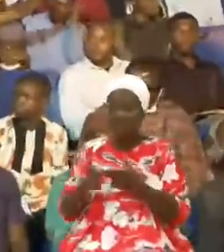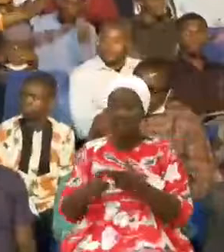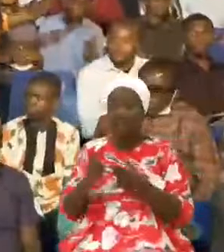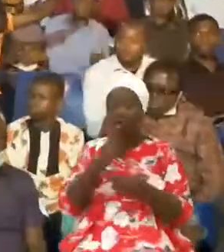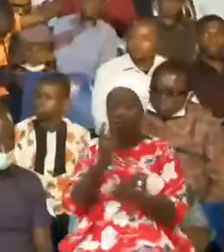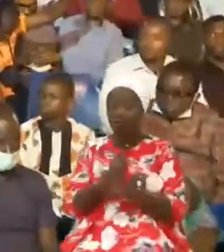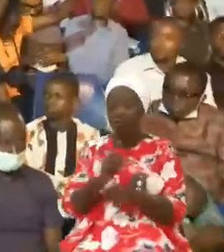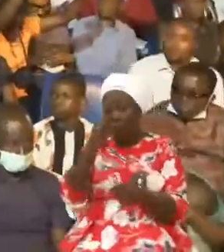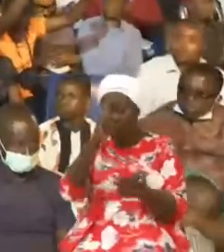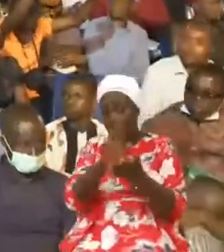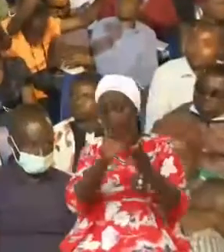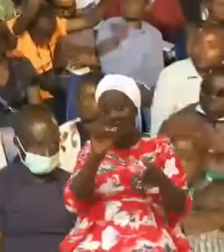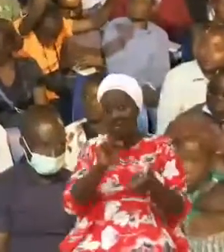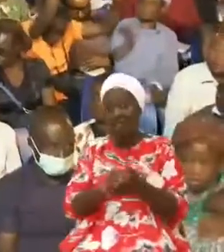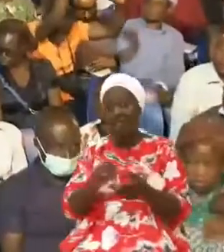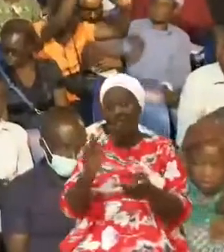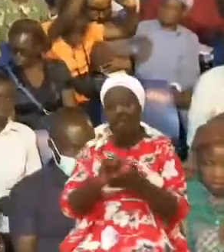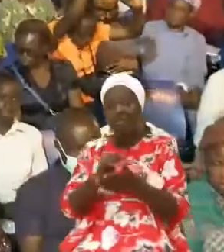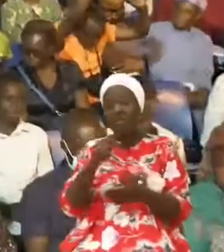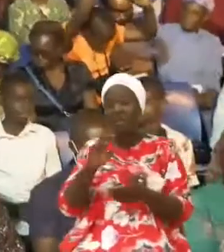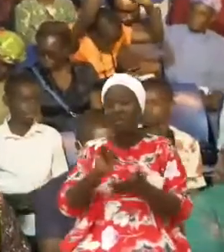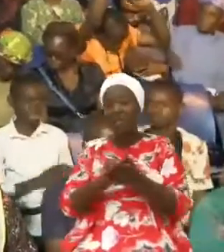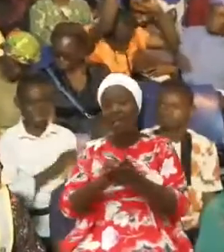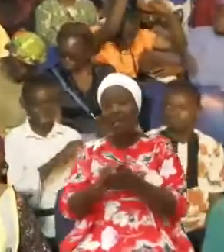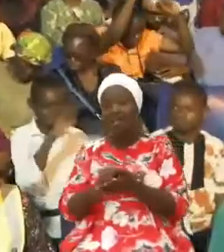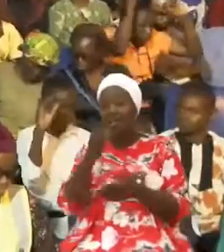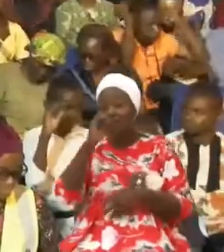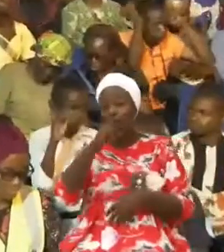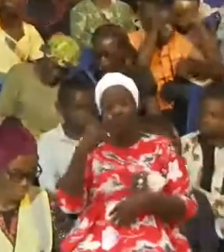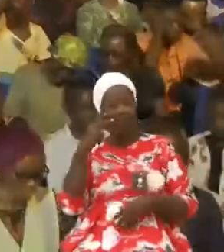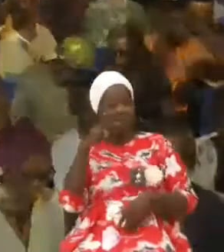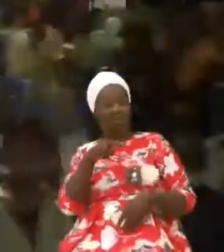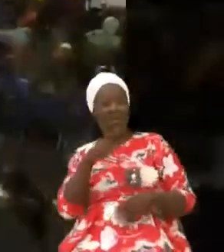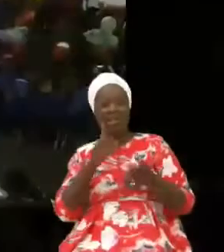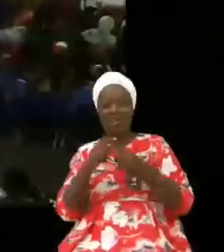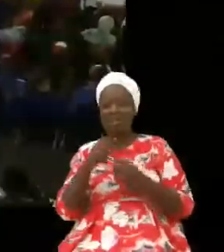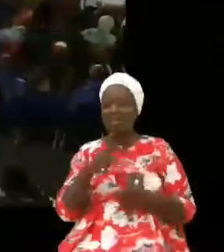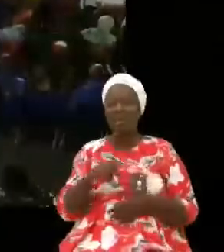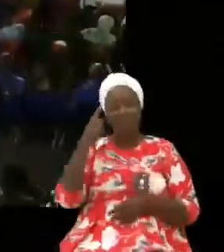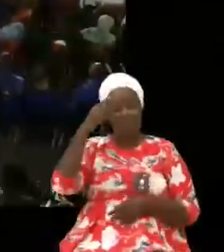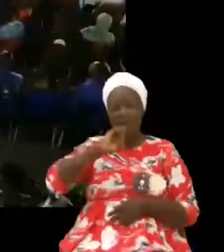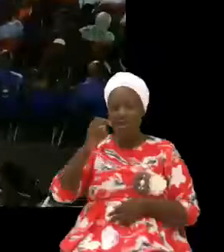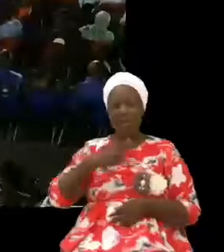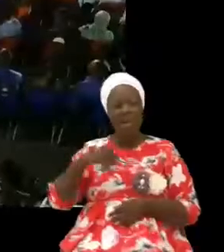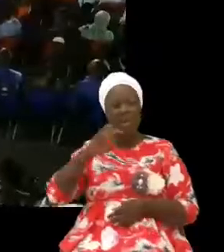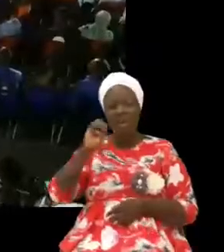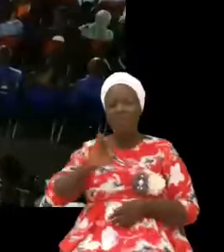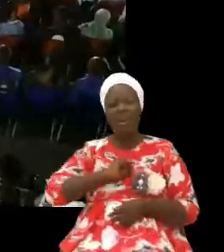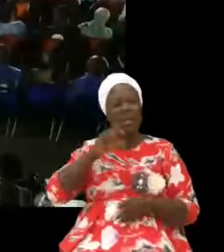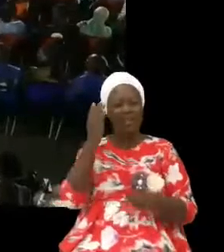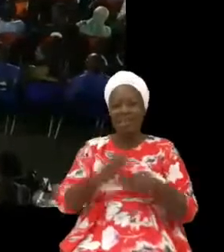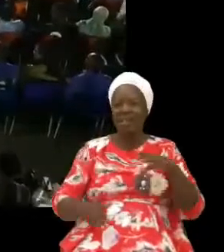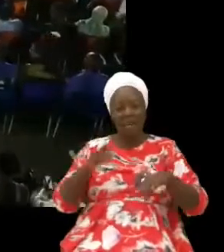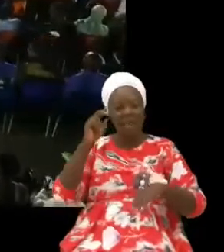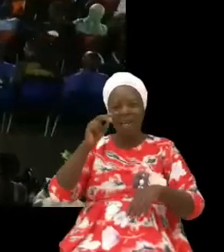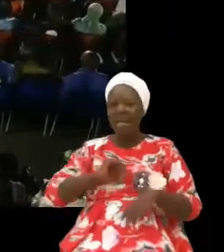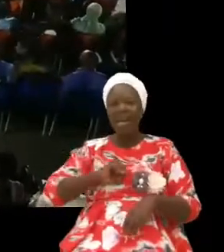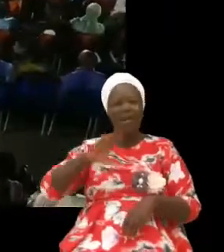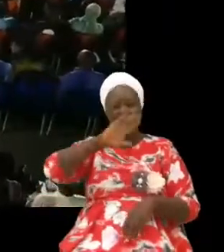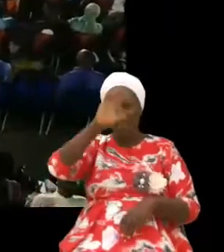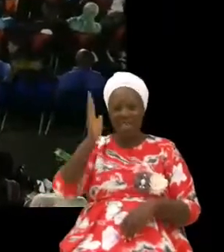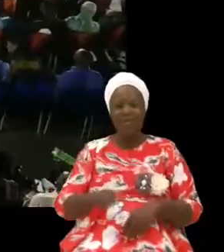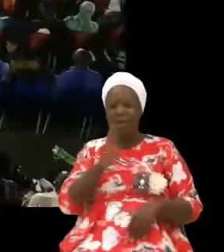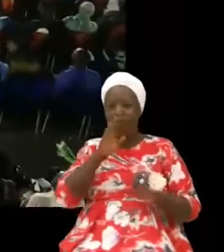coming out, he looked back like that. He said, forever, forever, I cannot get into him. I cannot get into